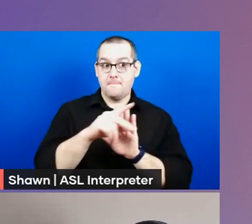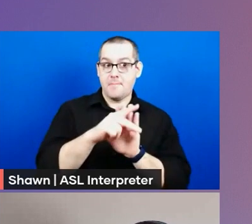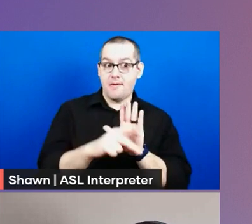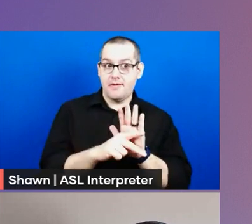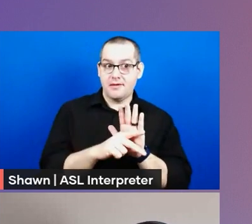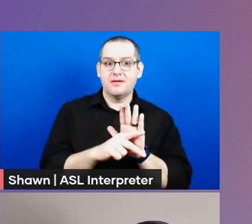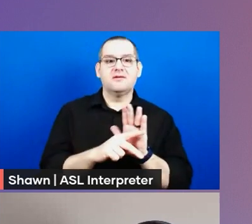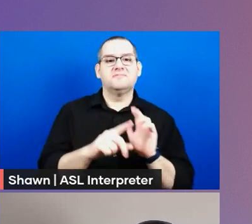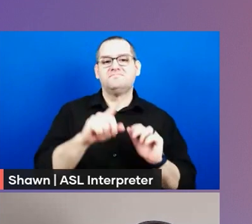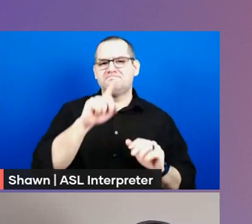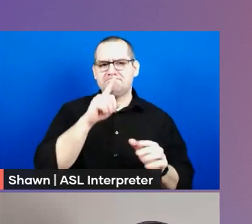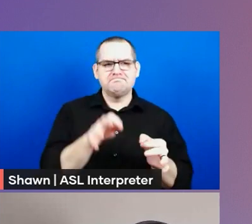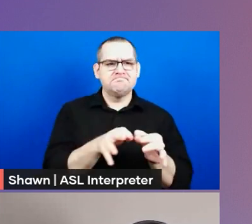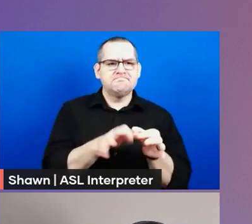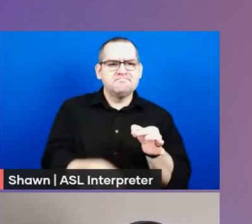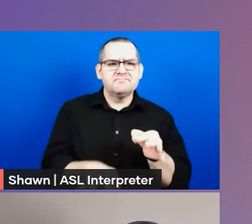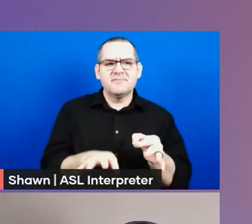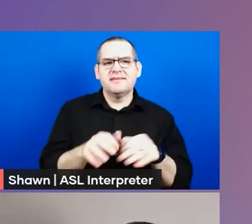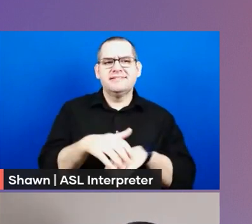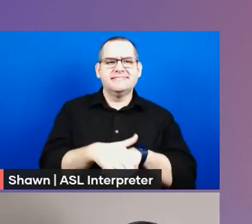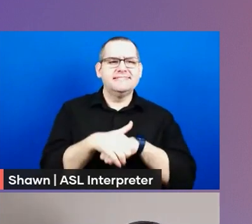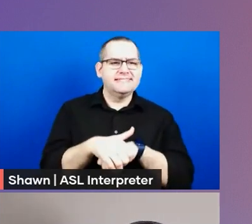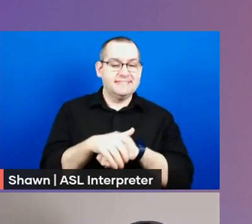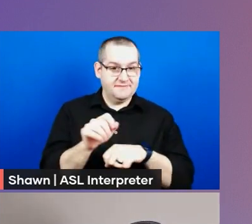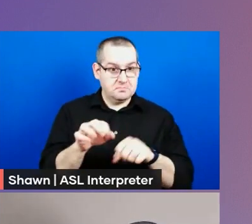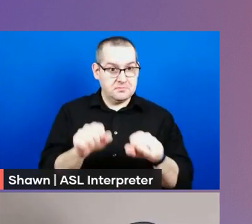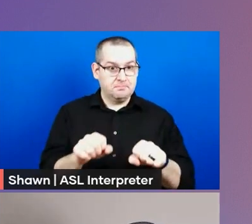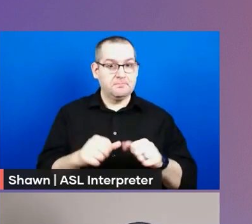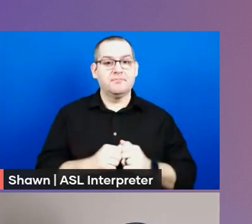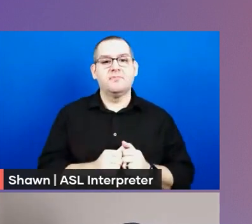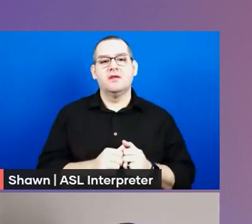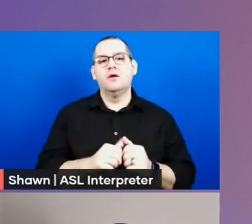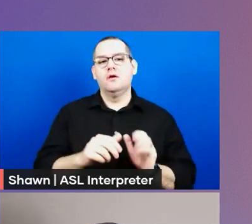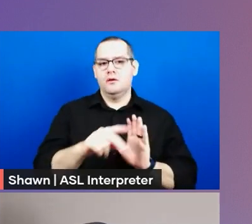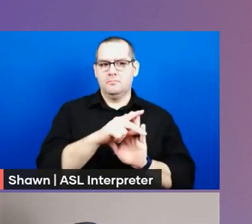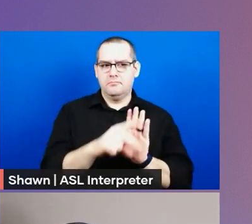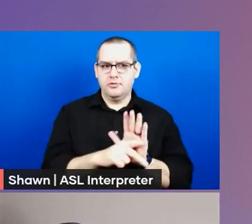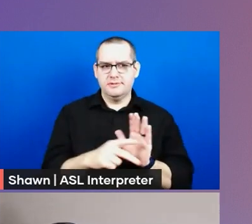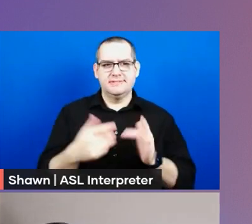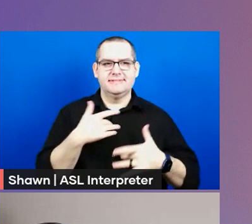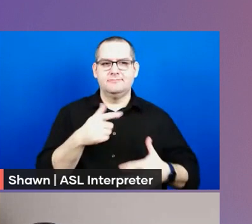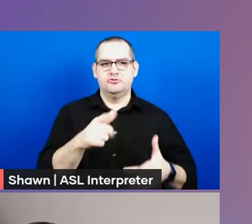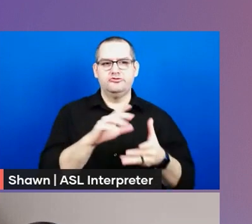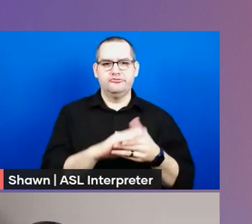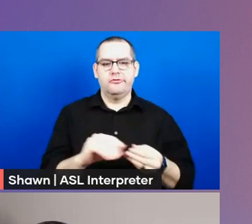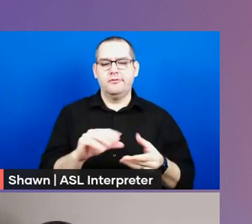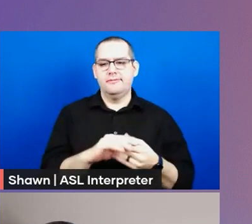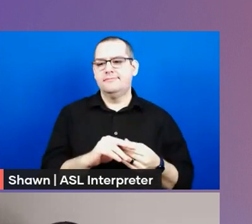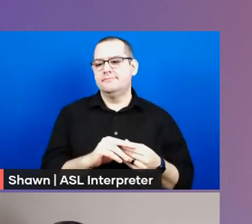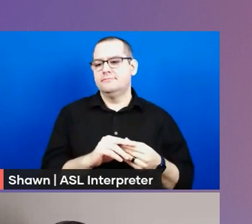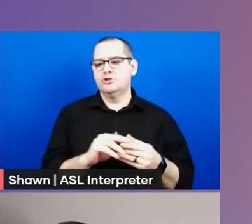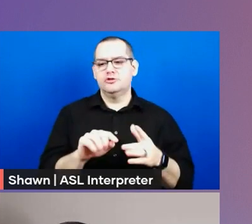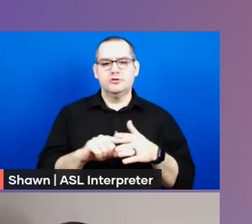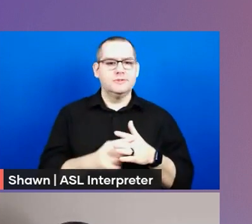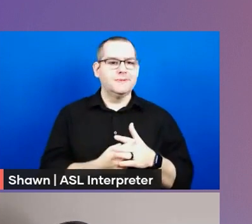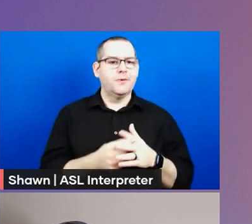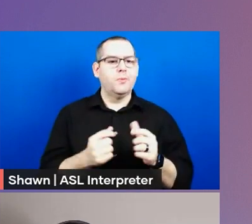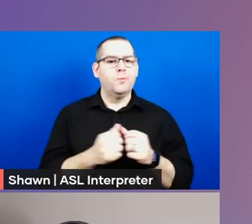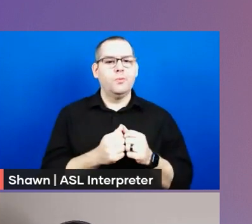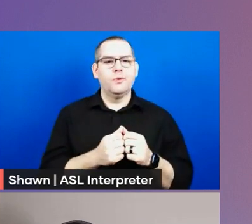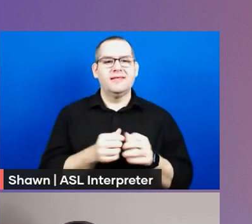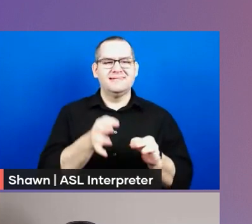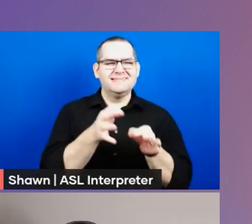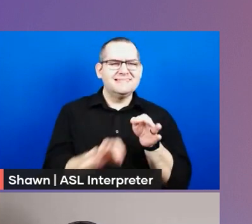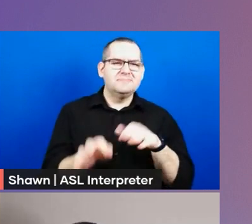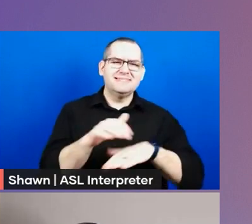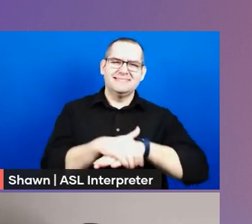as simple English as possible, right? When you're talking about policies, typically you want to you want to start with as simple English